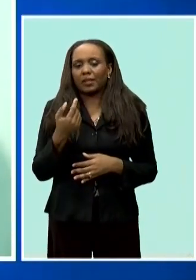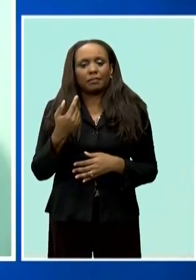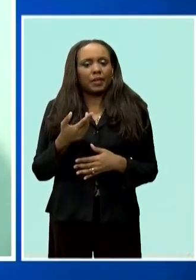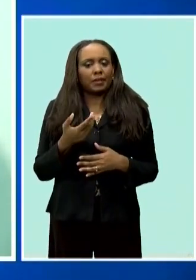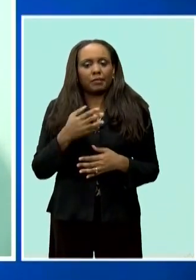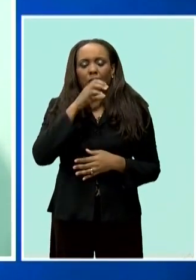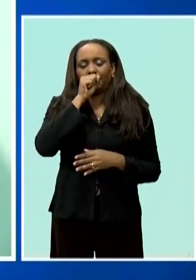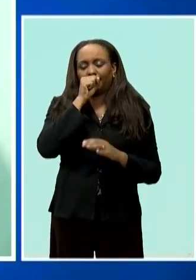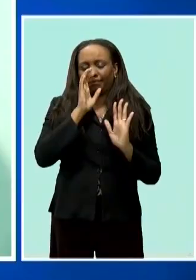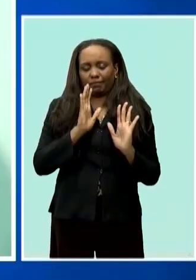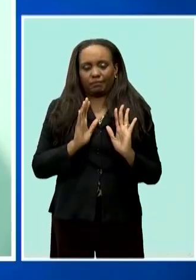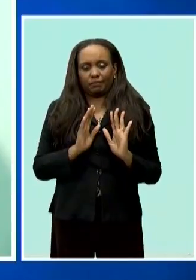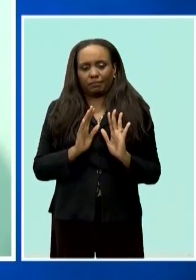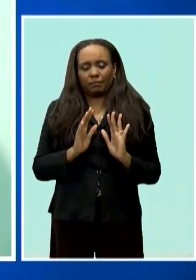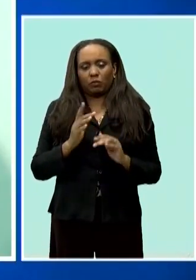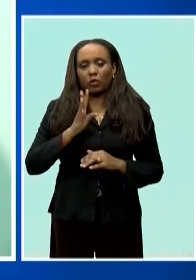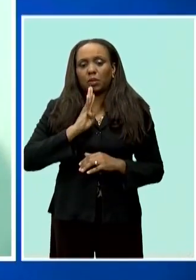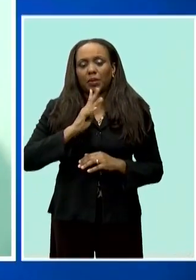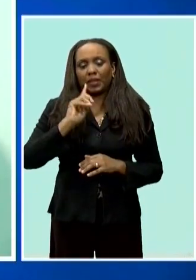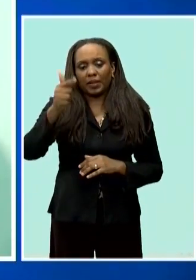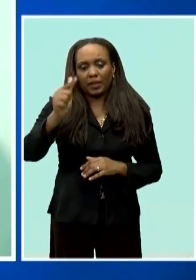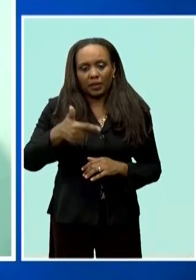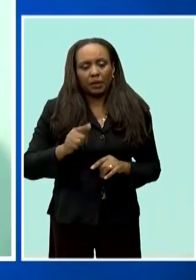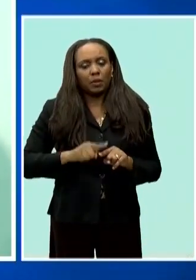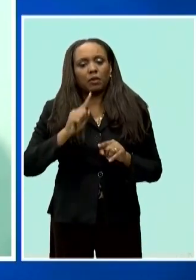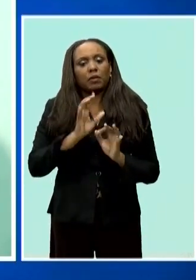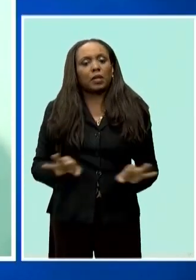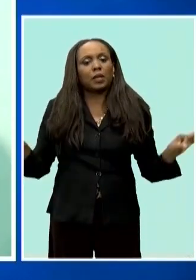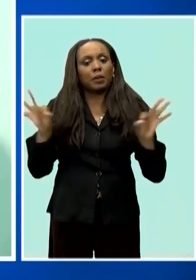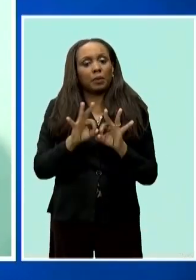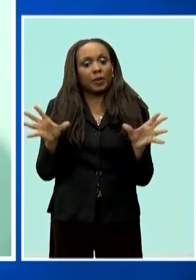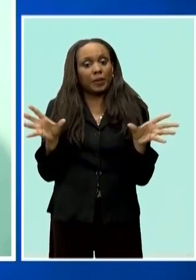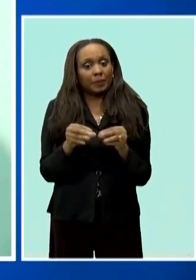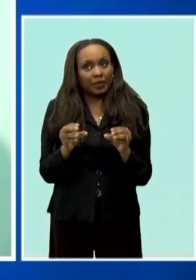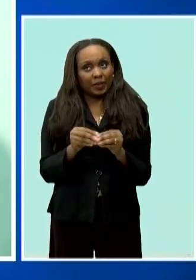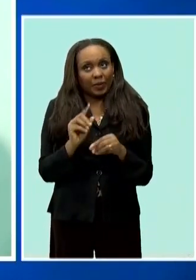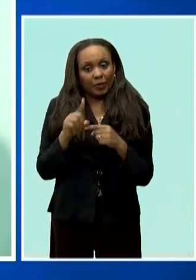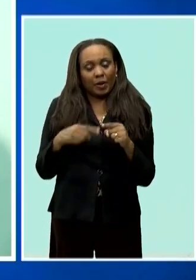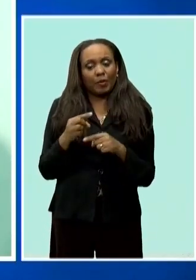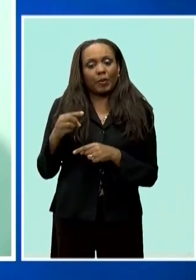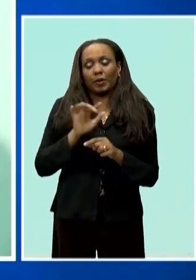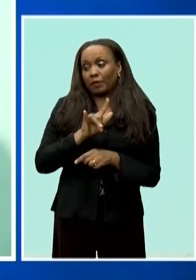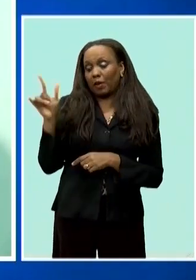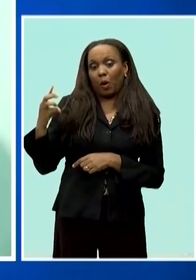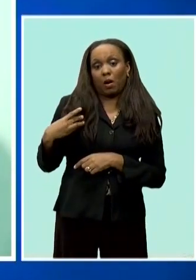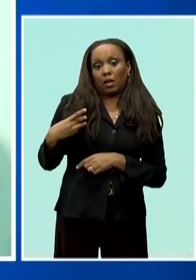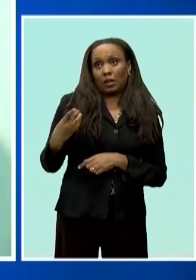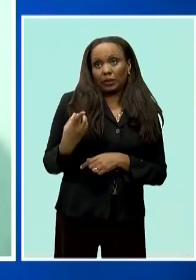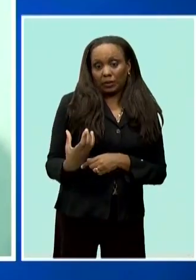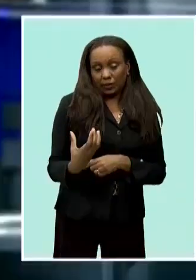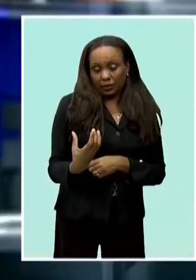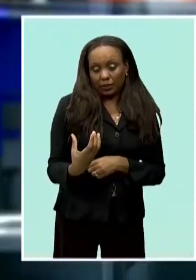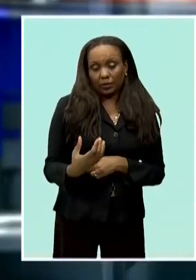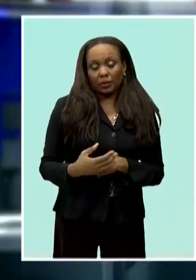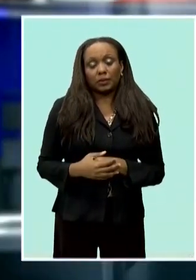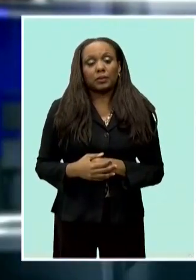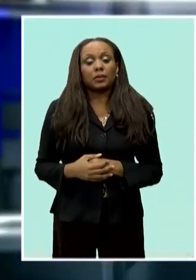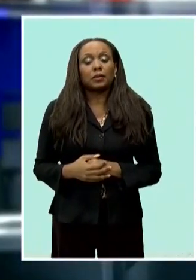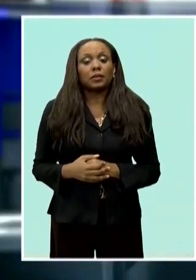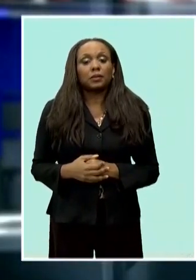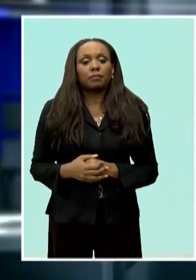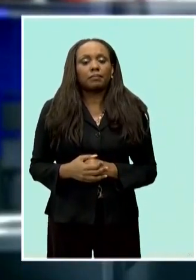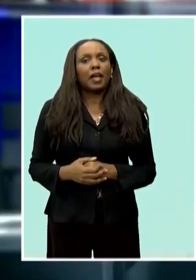D.C. That is a process, as you know, and that process continues, although I'm hopeful that we are closer to an end